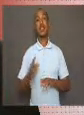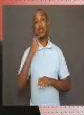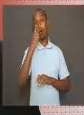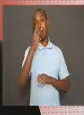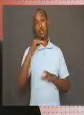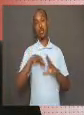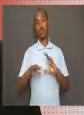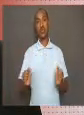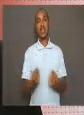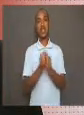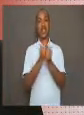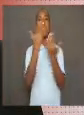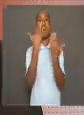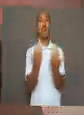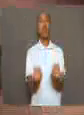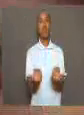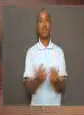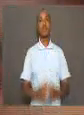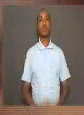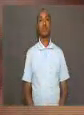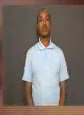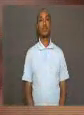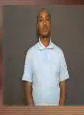through them together now.